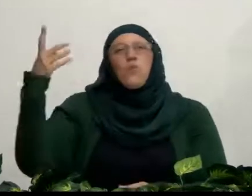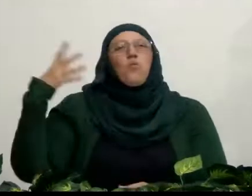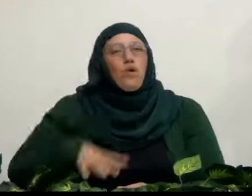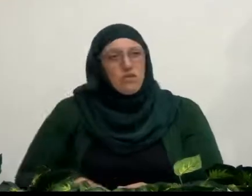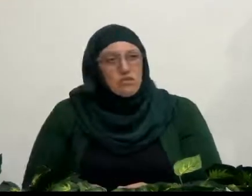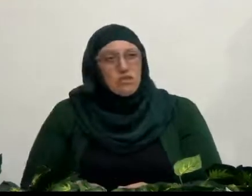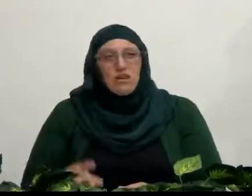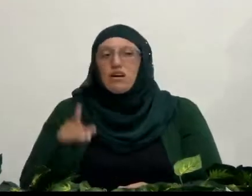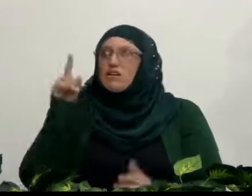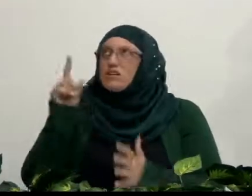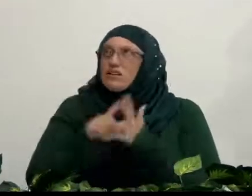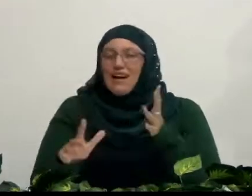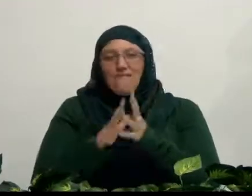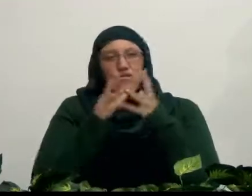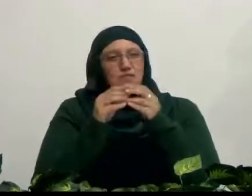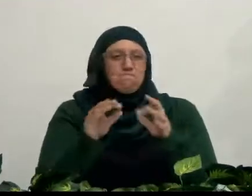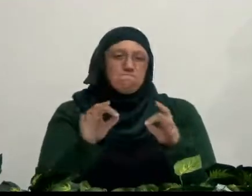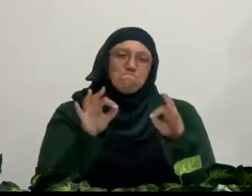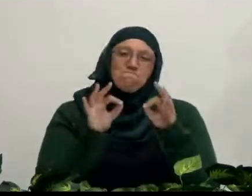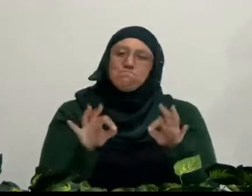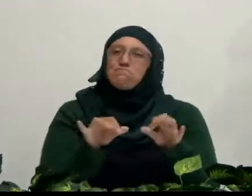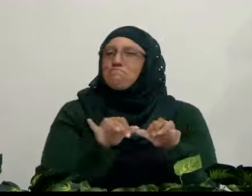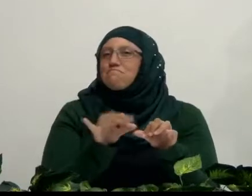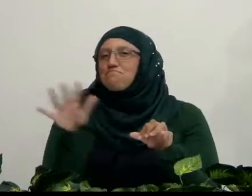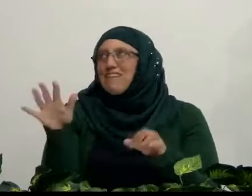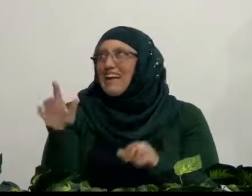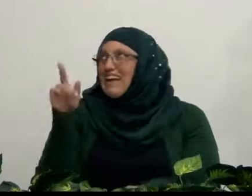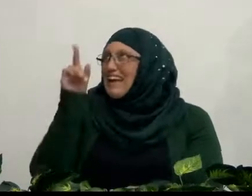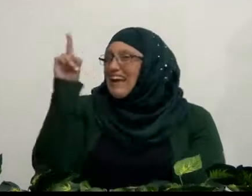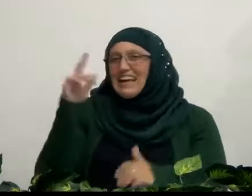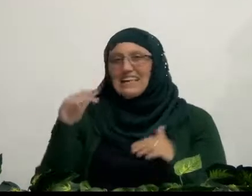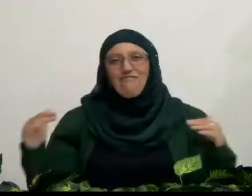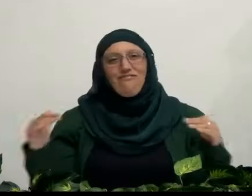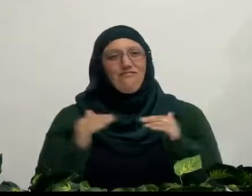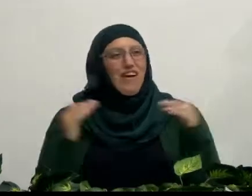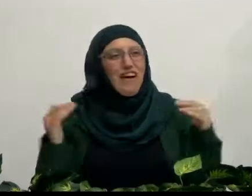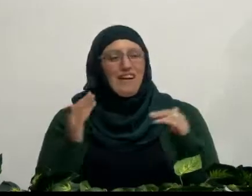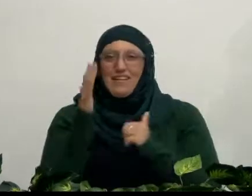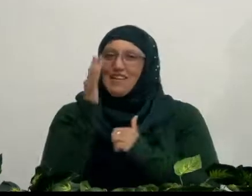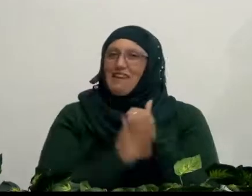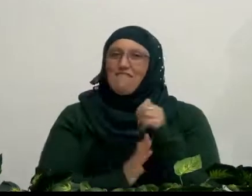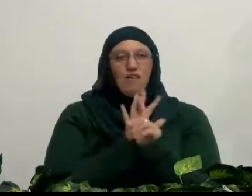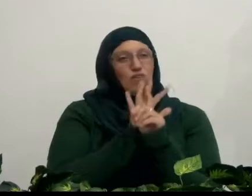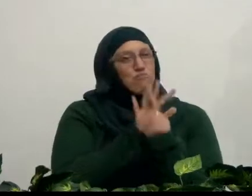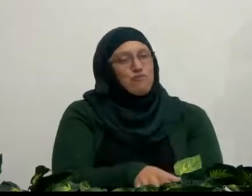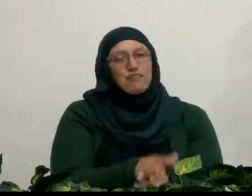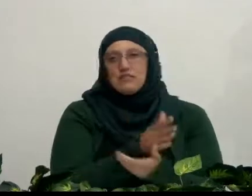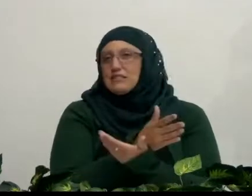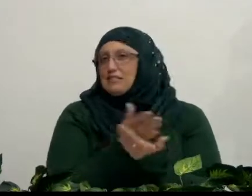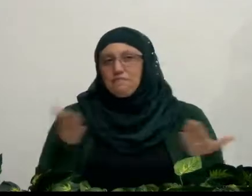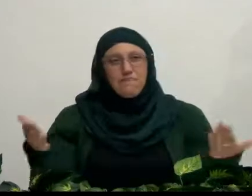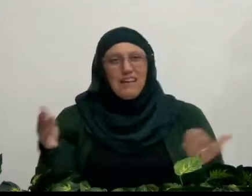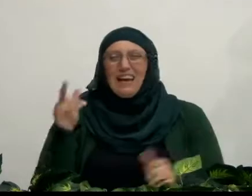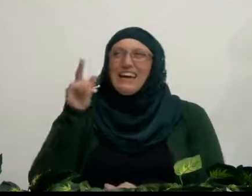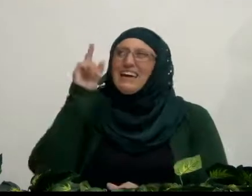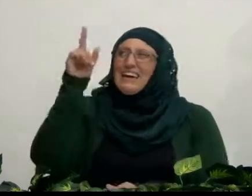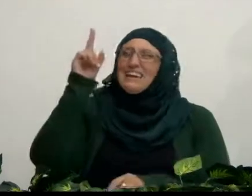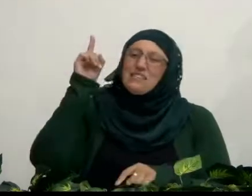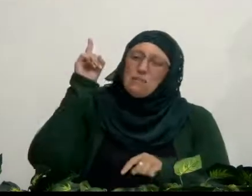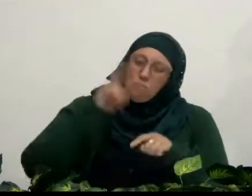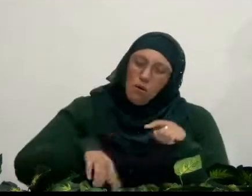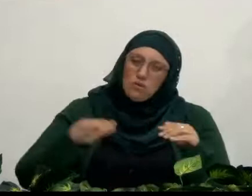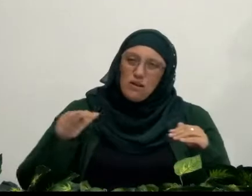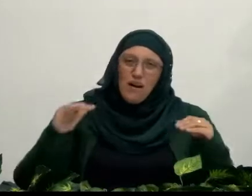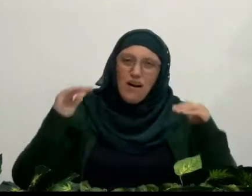whatever he does extremely well. He is the just one who never oppresses, the most holy to whom all